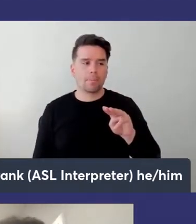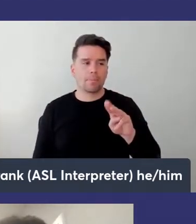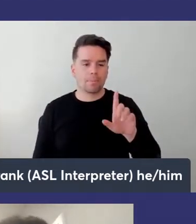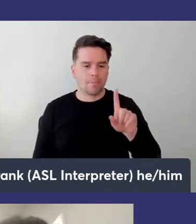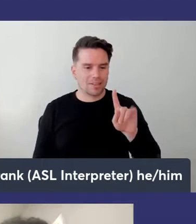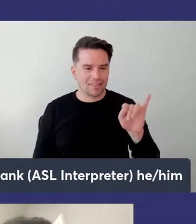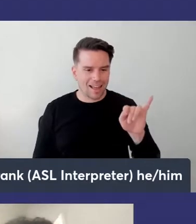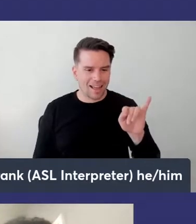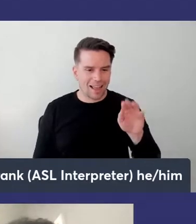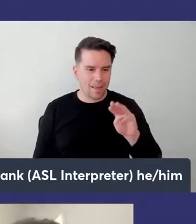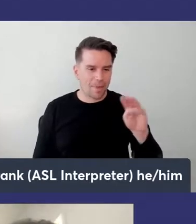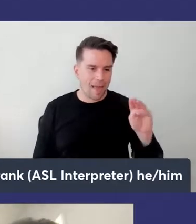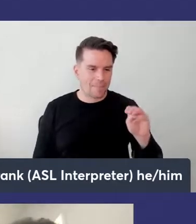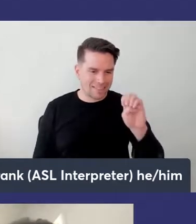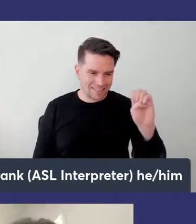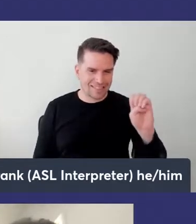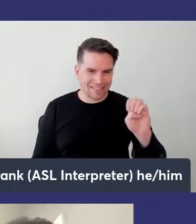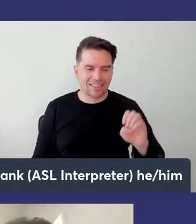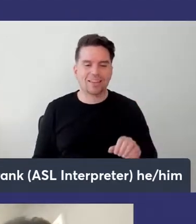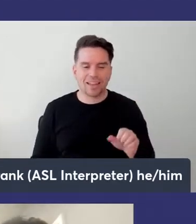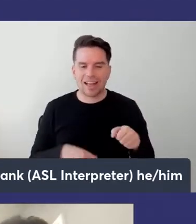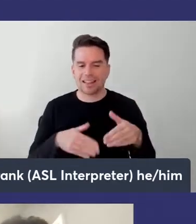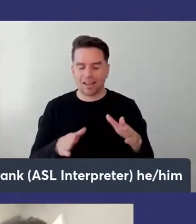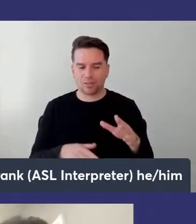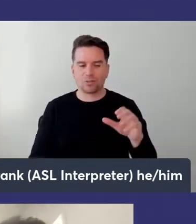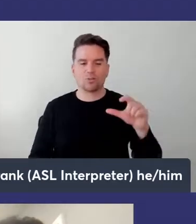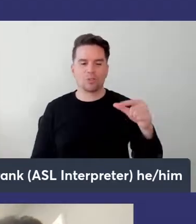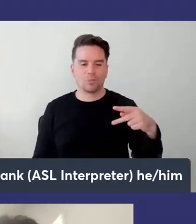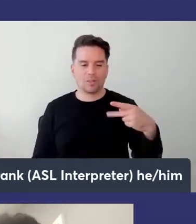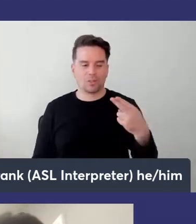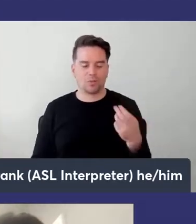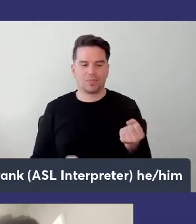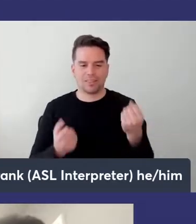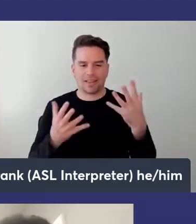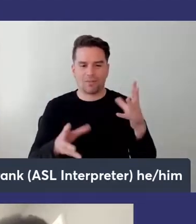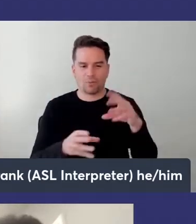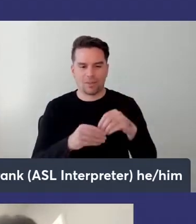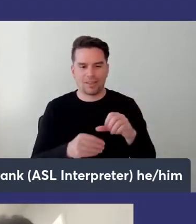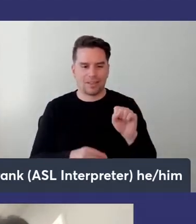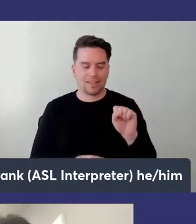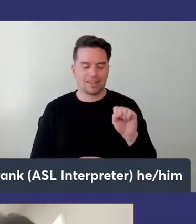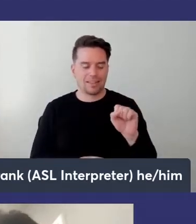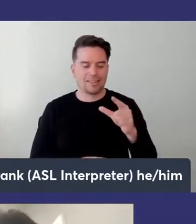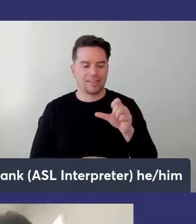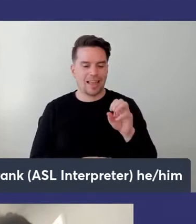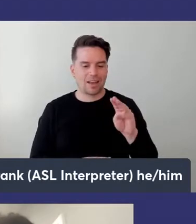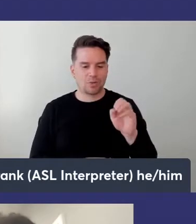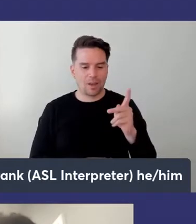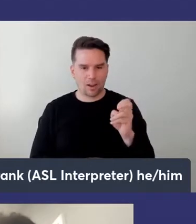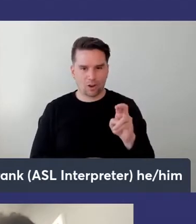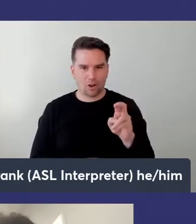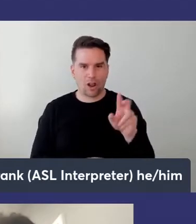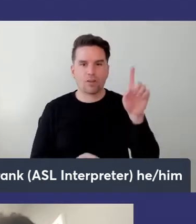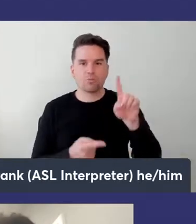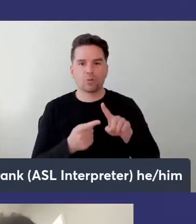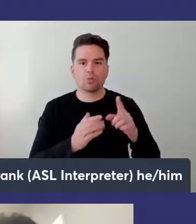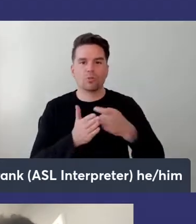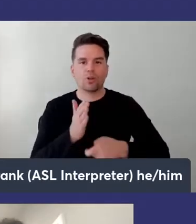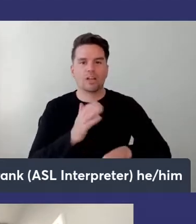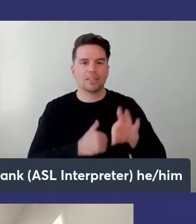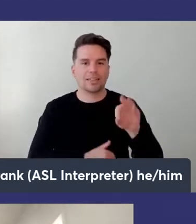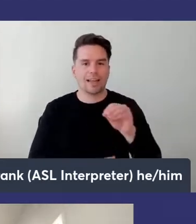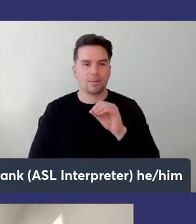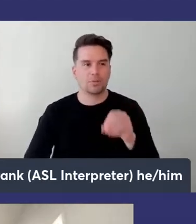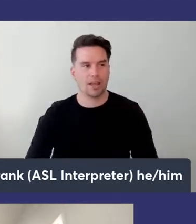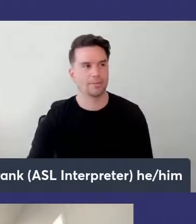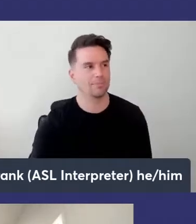allows customers to deploy thousands of GPU-based models behind a single SageMaker endpoint and reduce cost up to 90%. Okay,